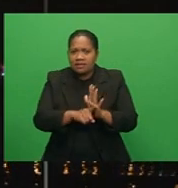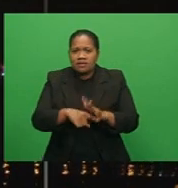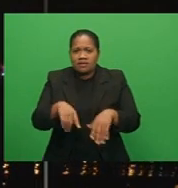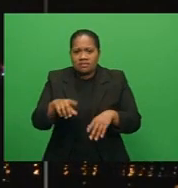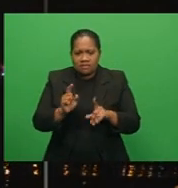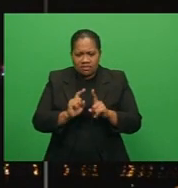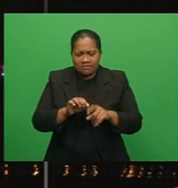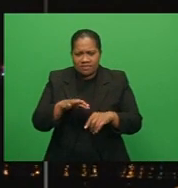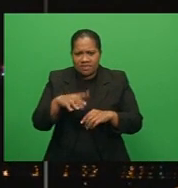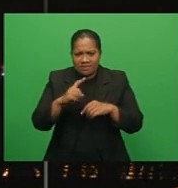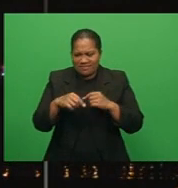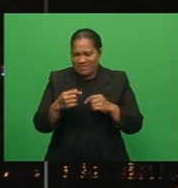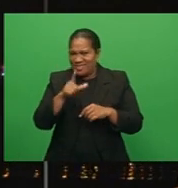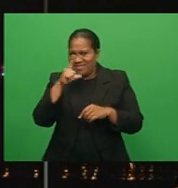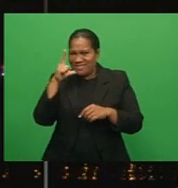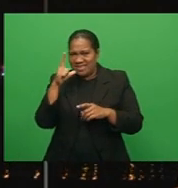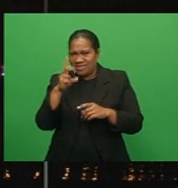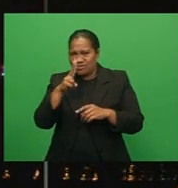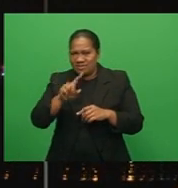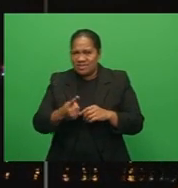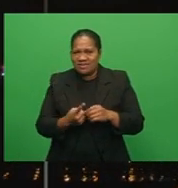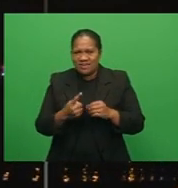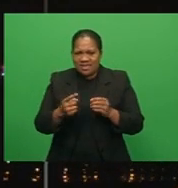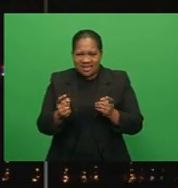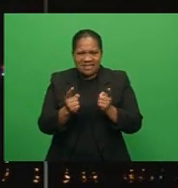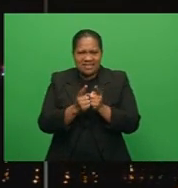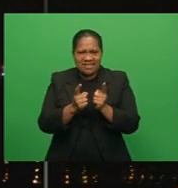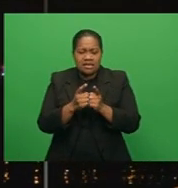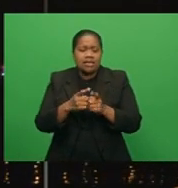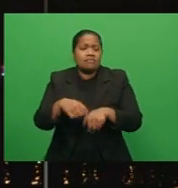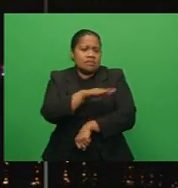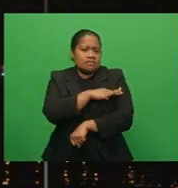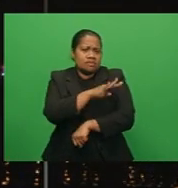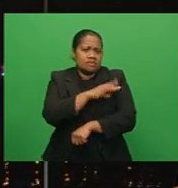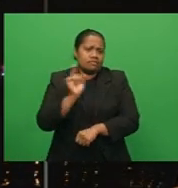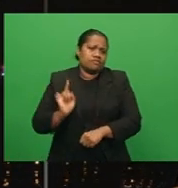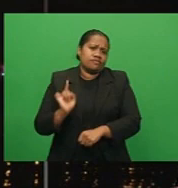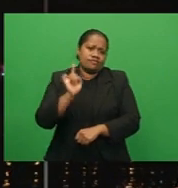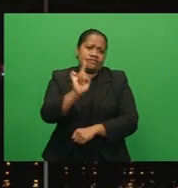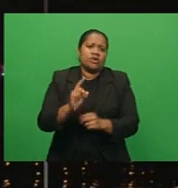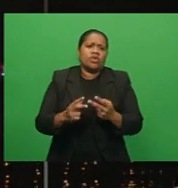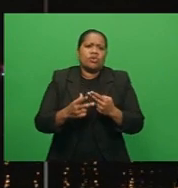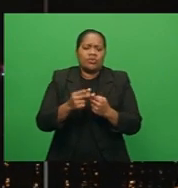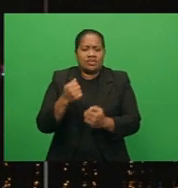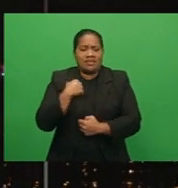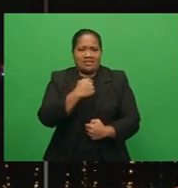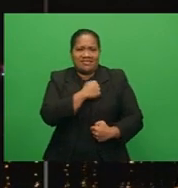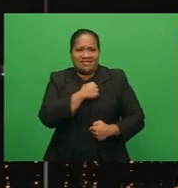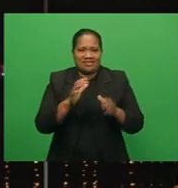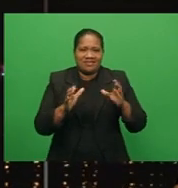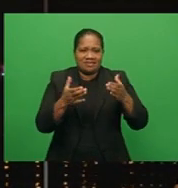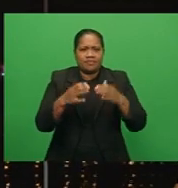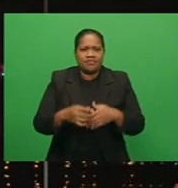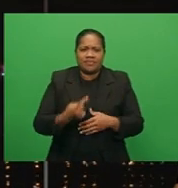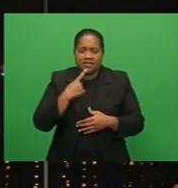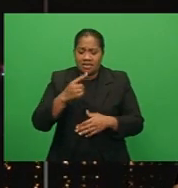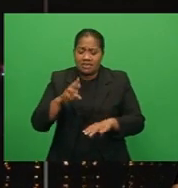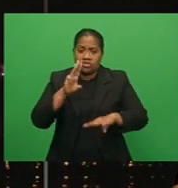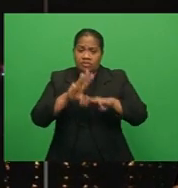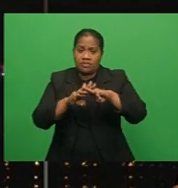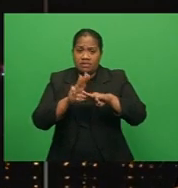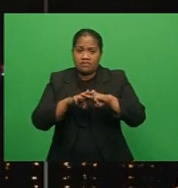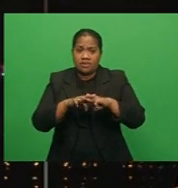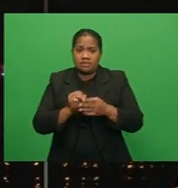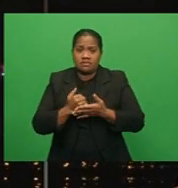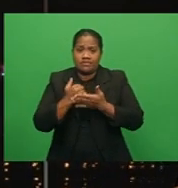the 2000 mutiny yesterday, Bainimarama spent time with military personnel, claiming that SEDELPA supporters outside of Fiji